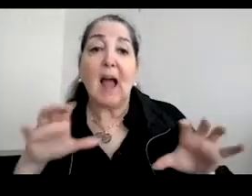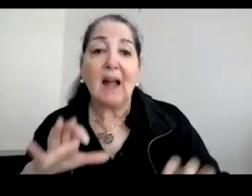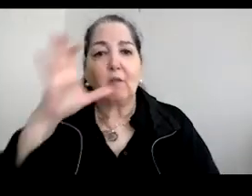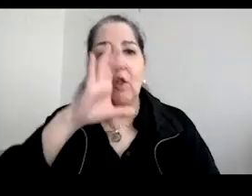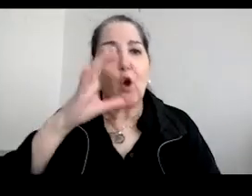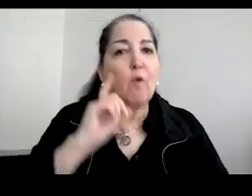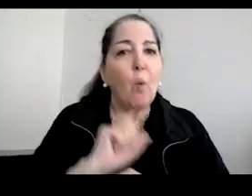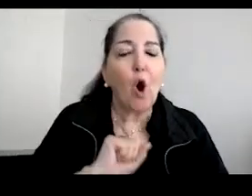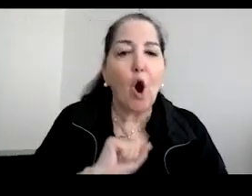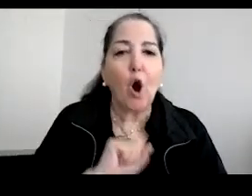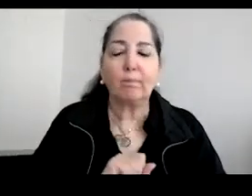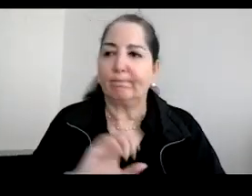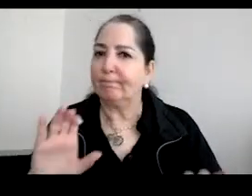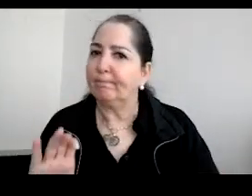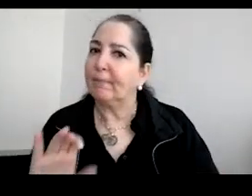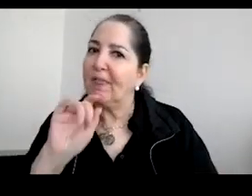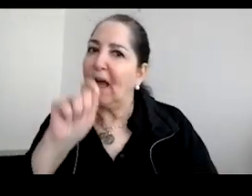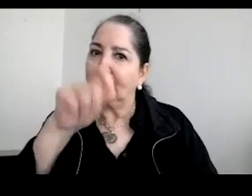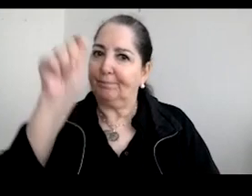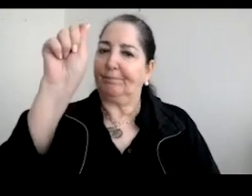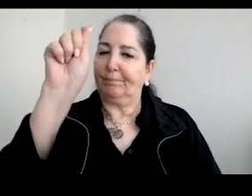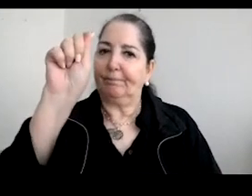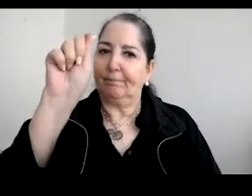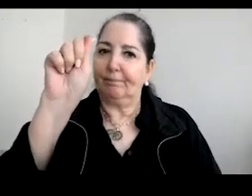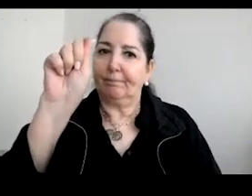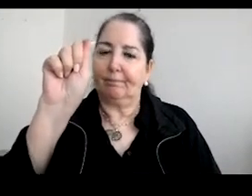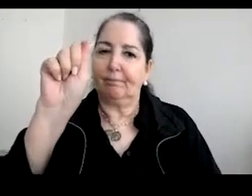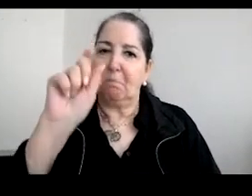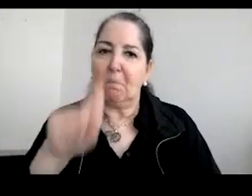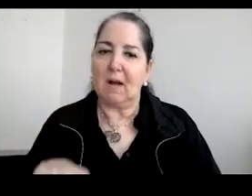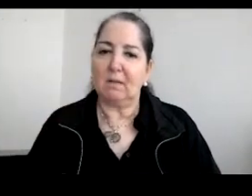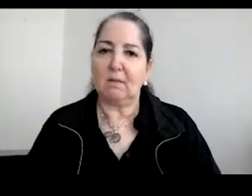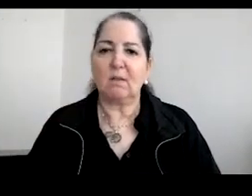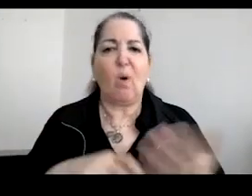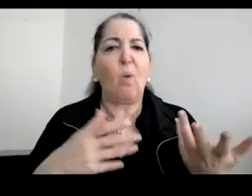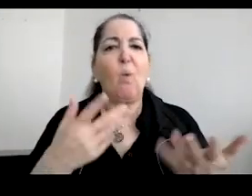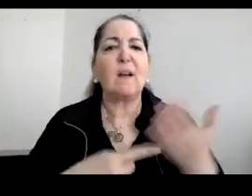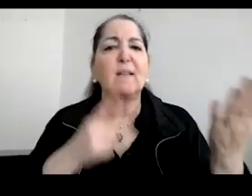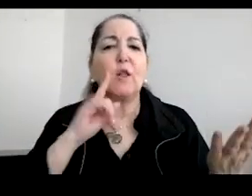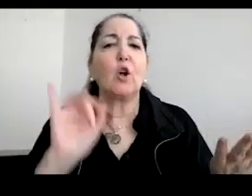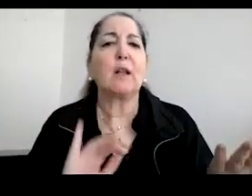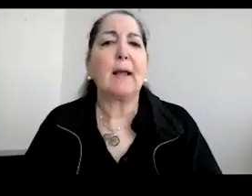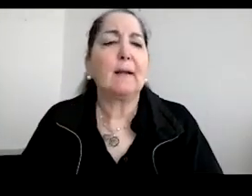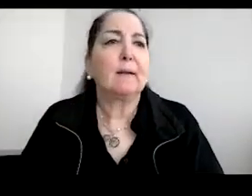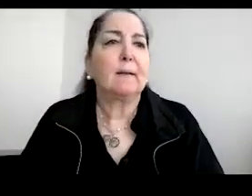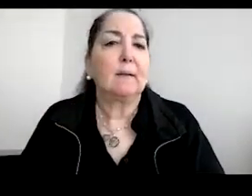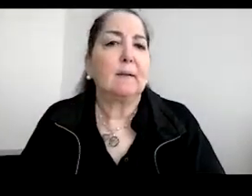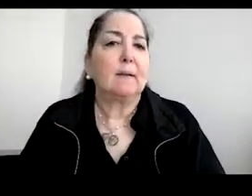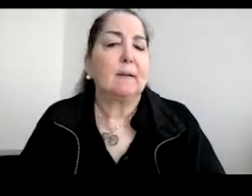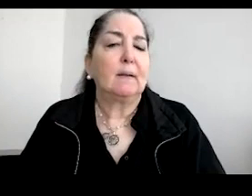work. And how is this defined? What does looking for employment look like in regards to